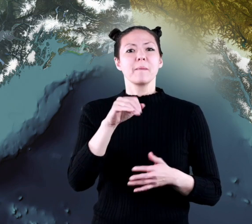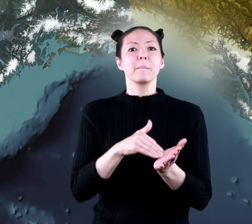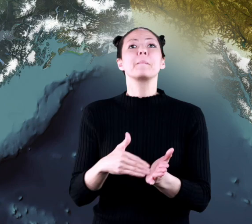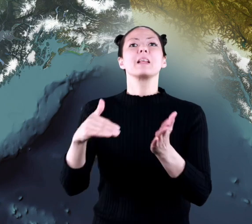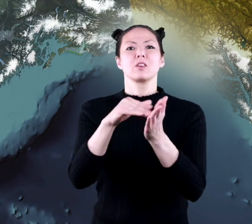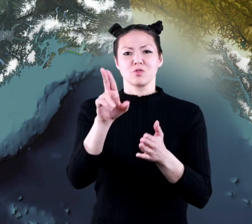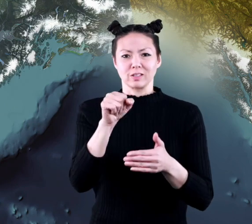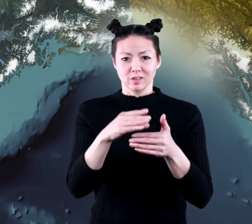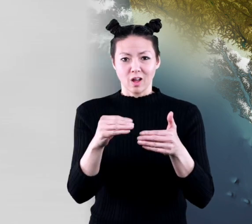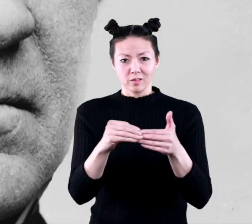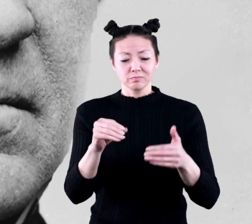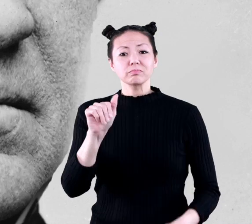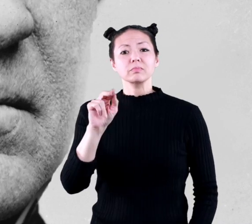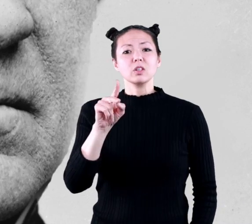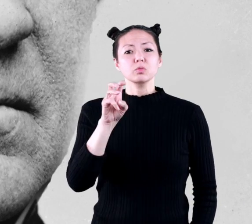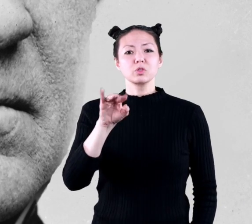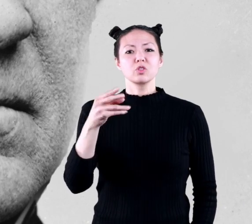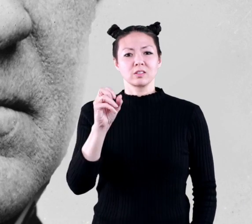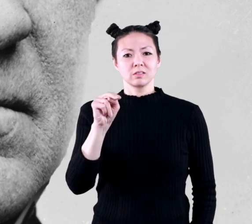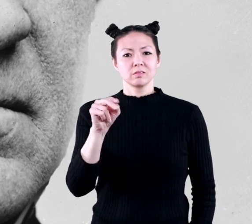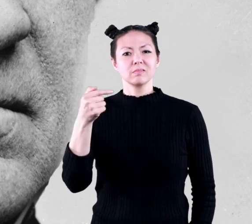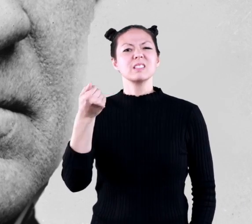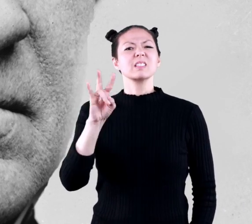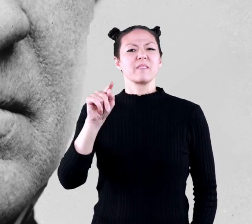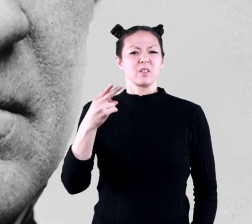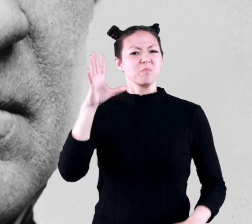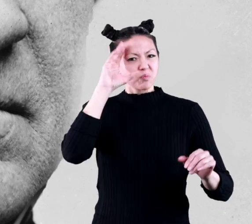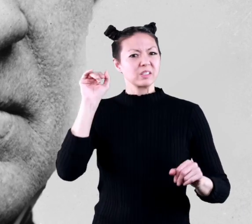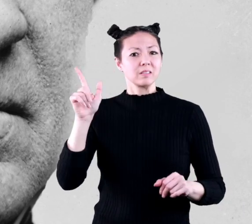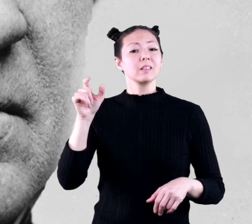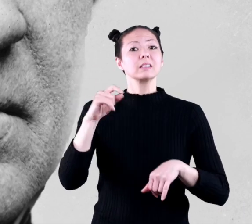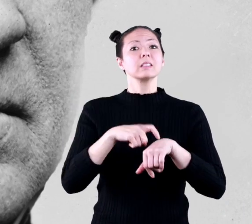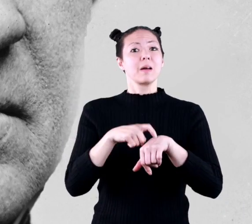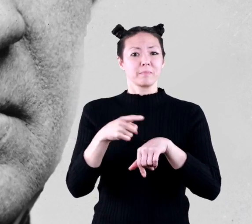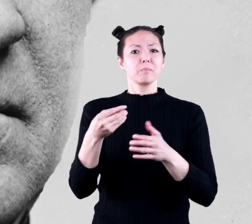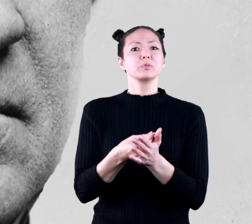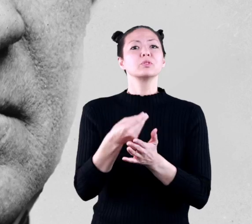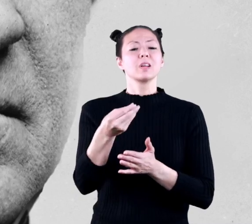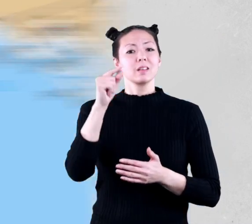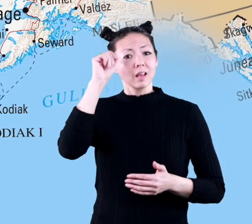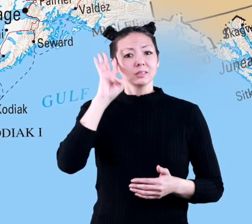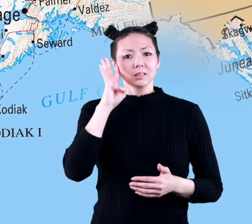$7,200,000 US dollars. Andrew Johnson was the 17th president at the time of purchase.